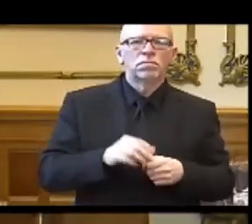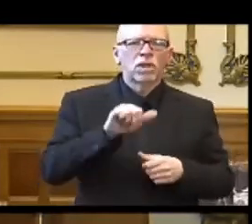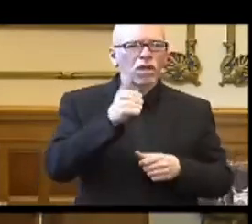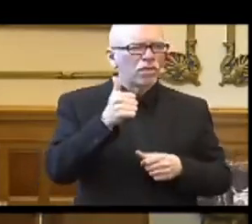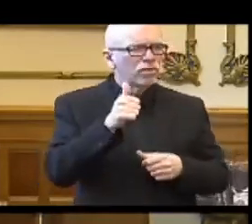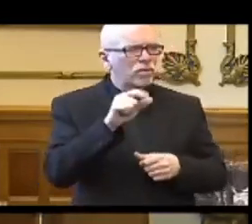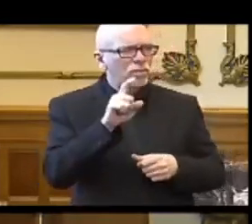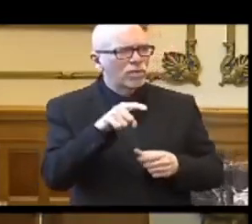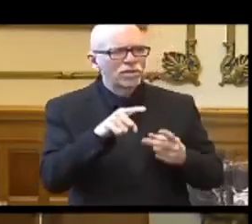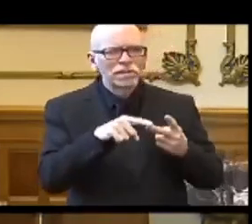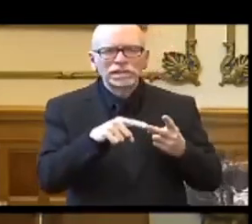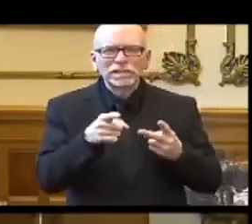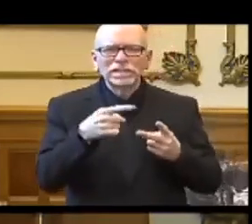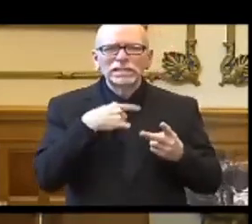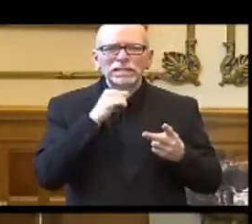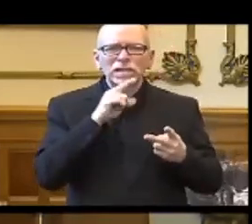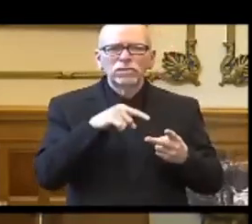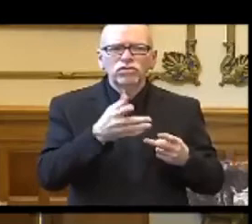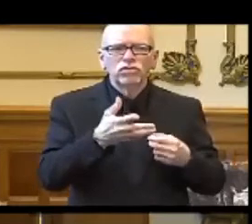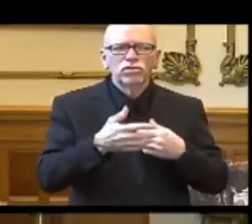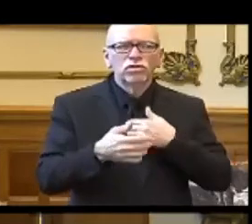the question that I didn't answer?